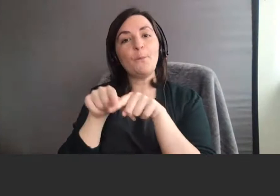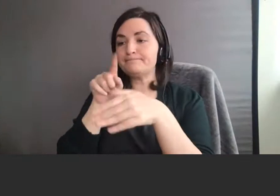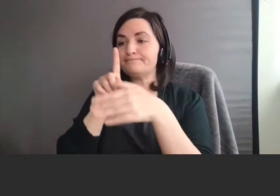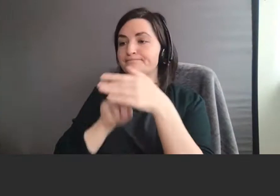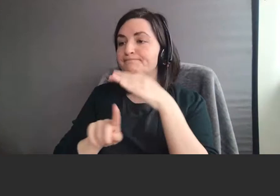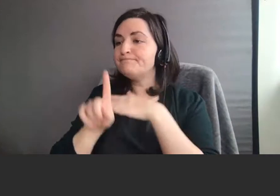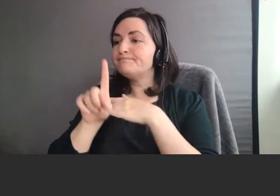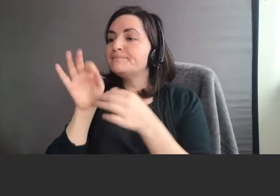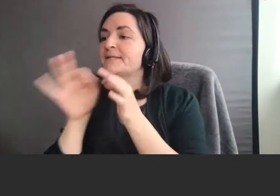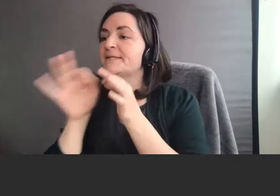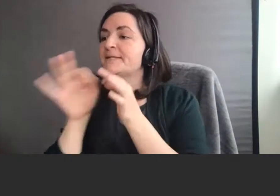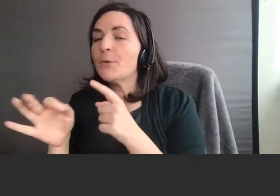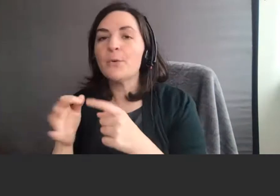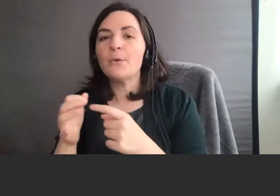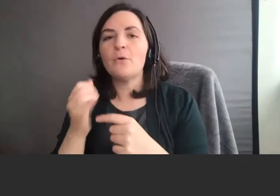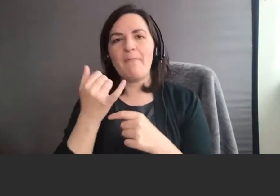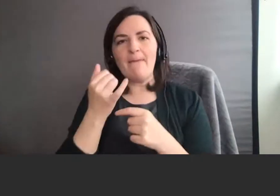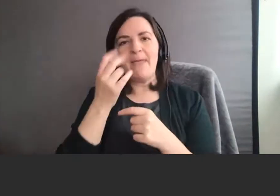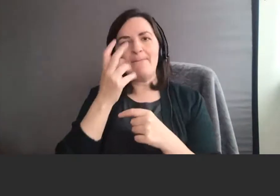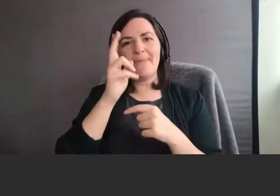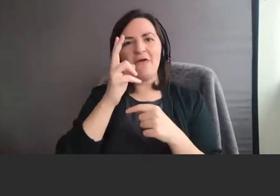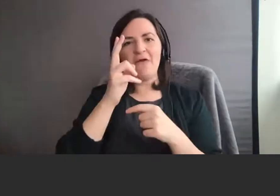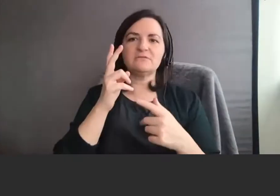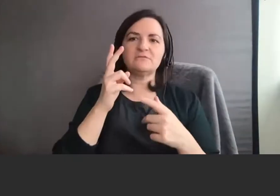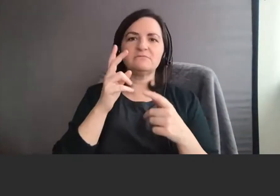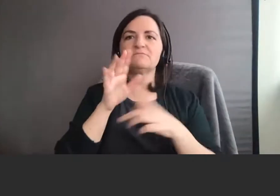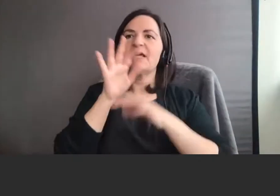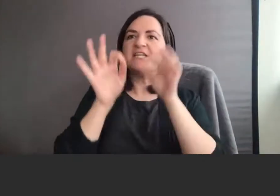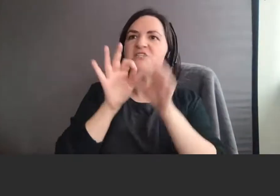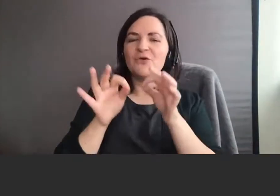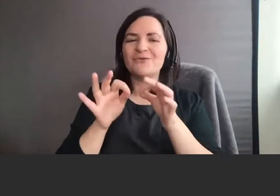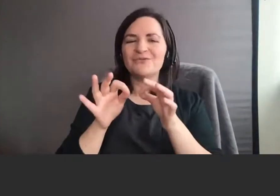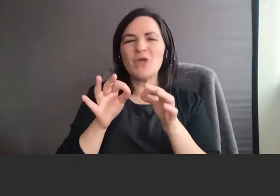parents. So you'd be doing something in the school. And when I say